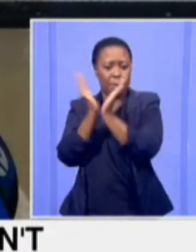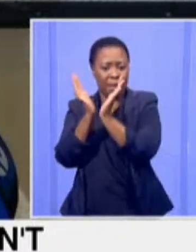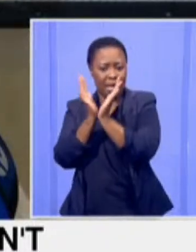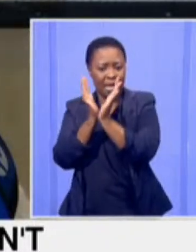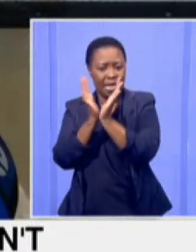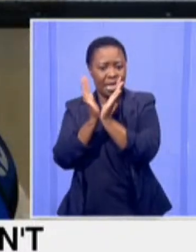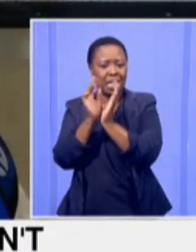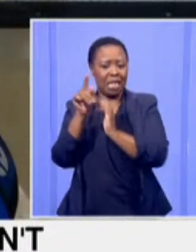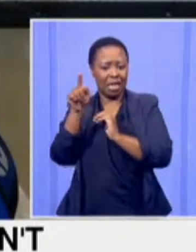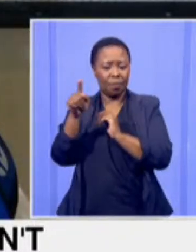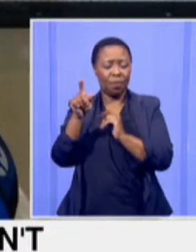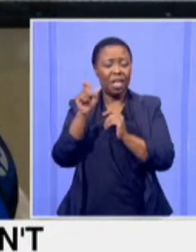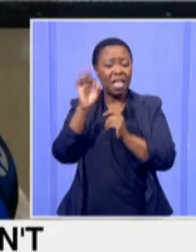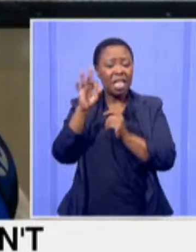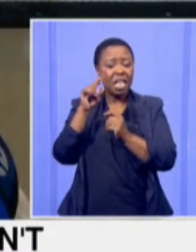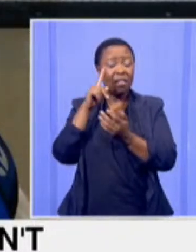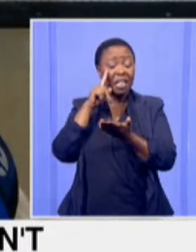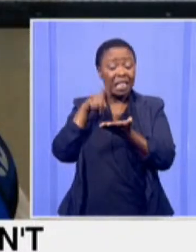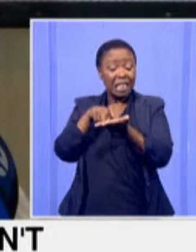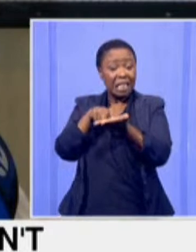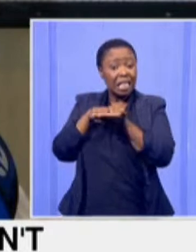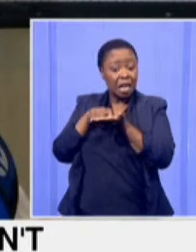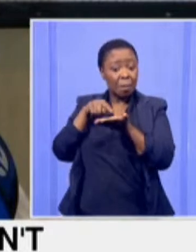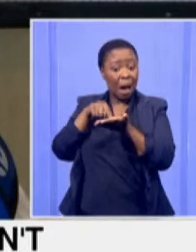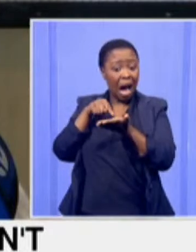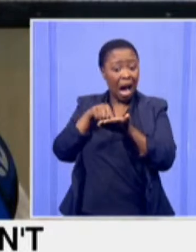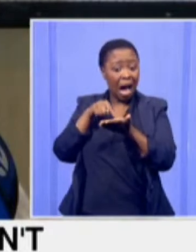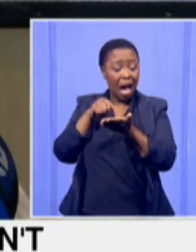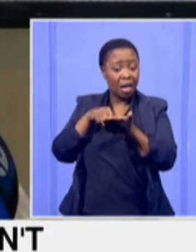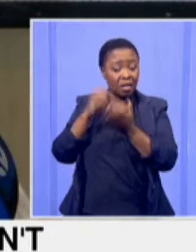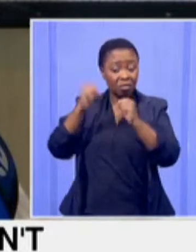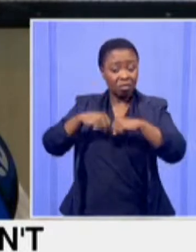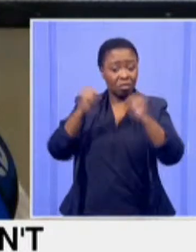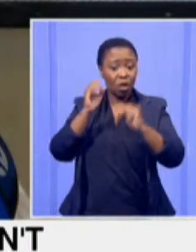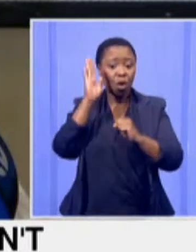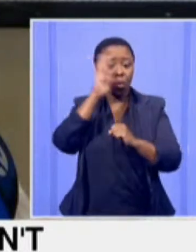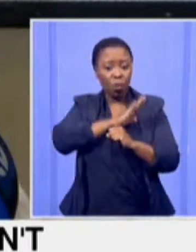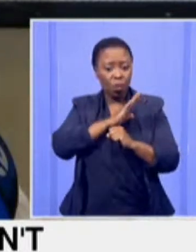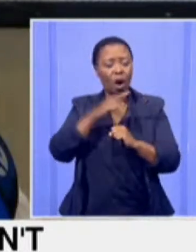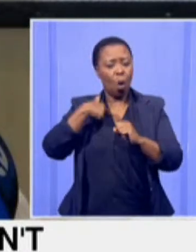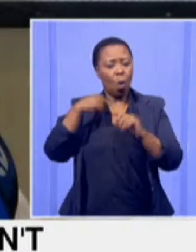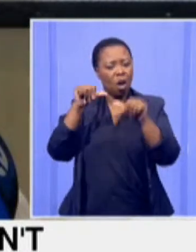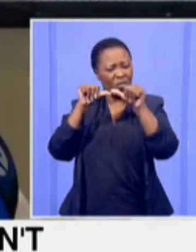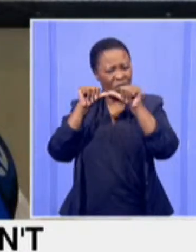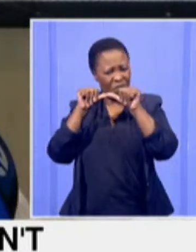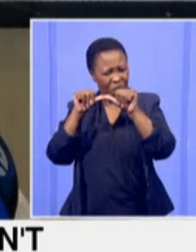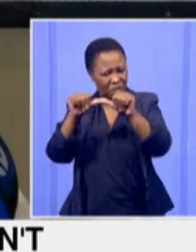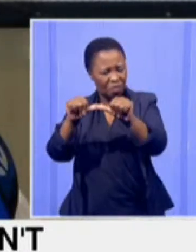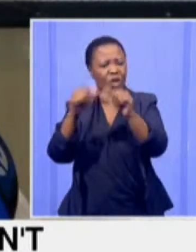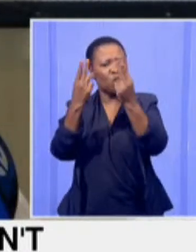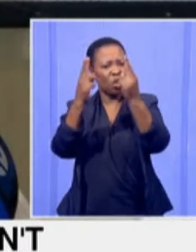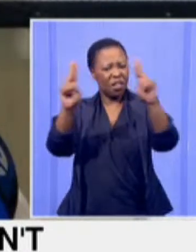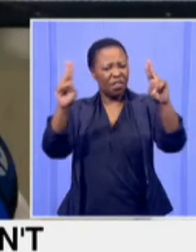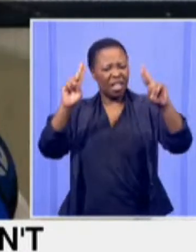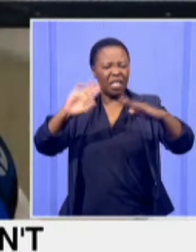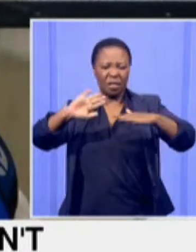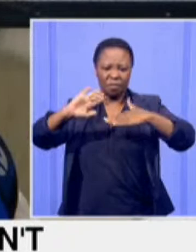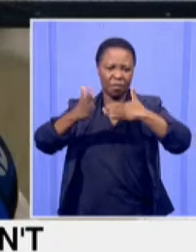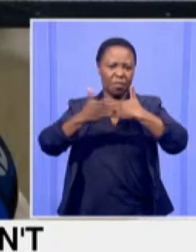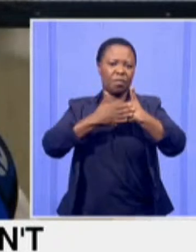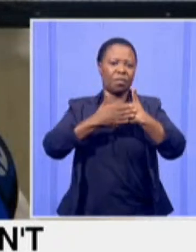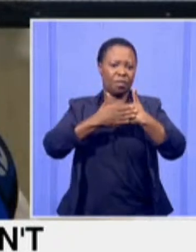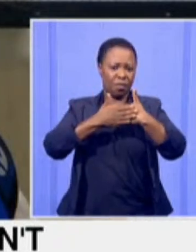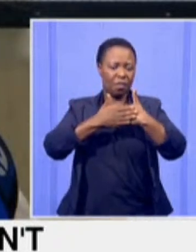if these demands are not met, we will continue to shut down the university. We